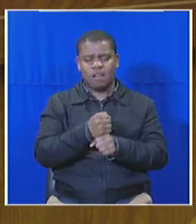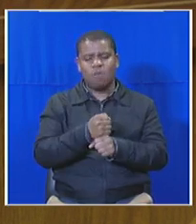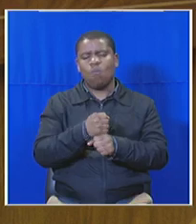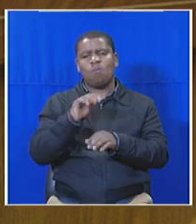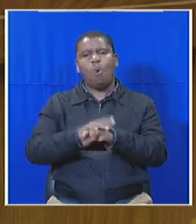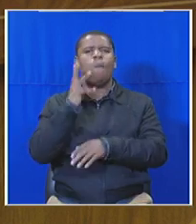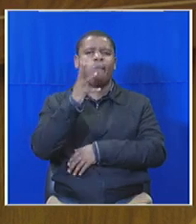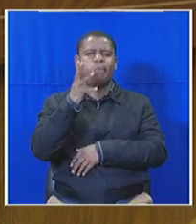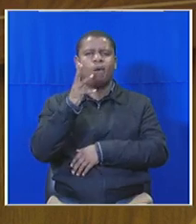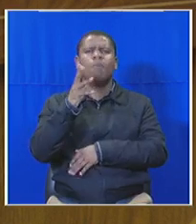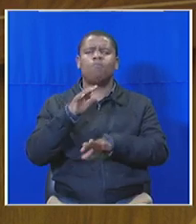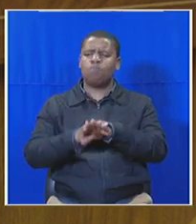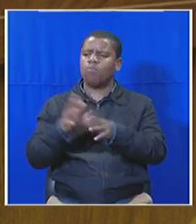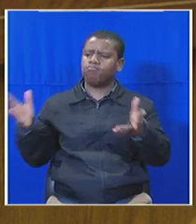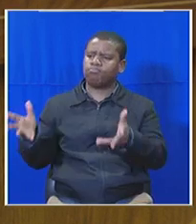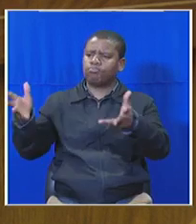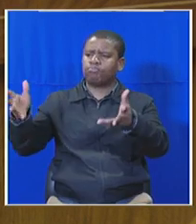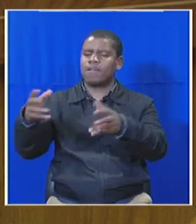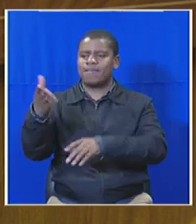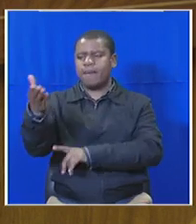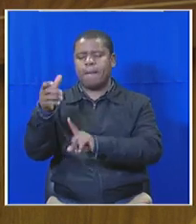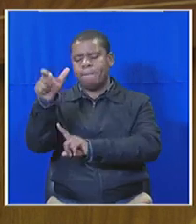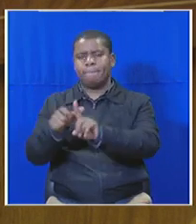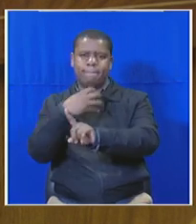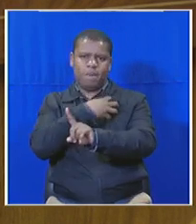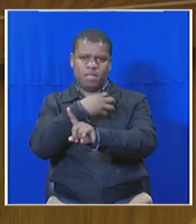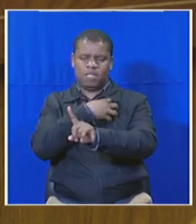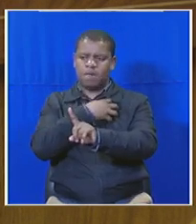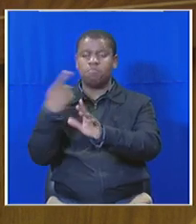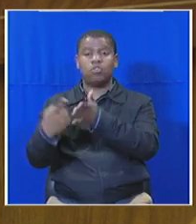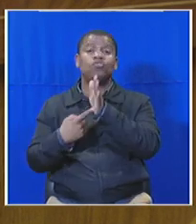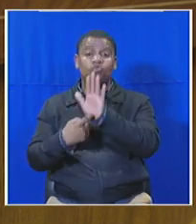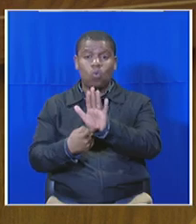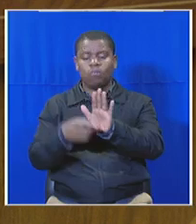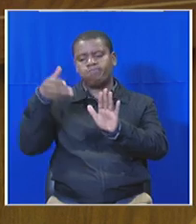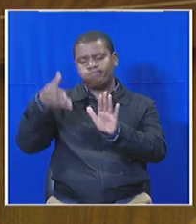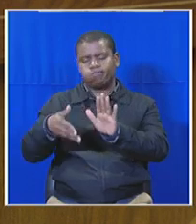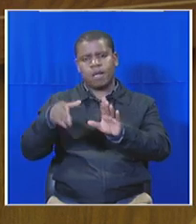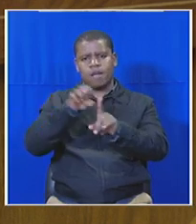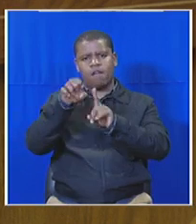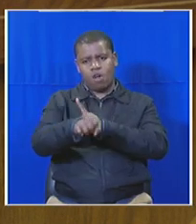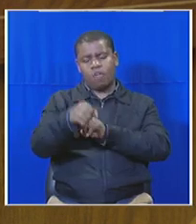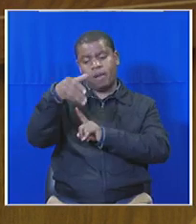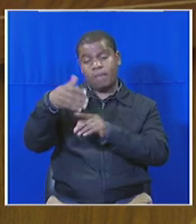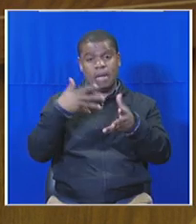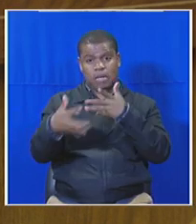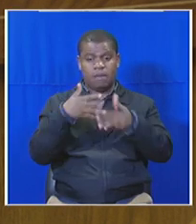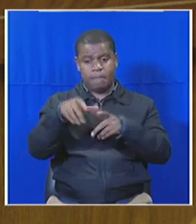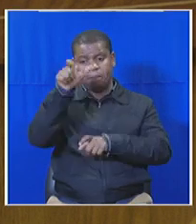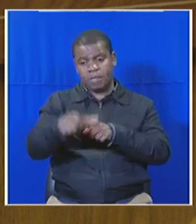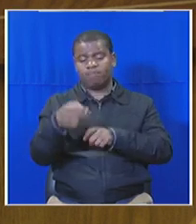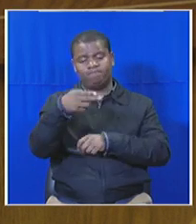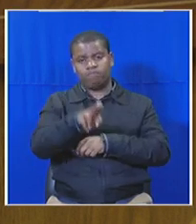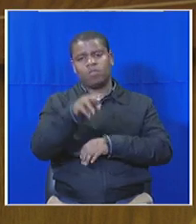he persuasively encouraged the minister to ensure with speed that an environment that enables other departments